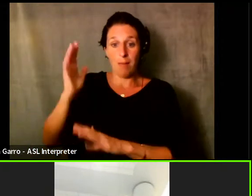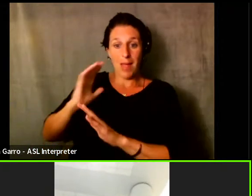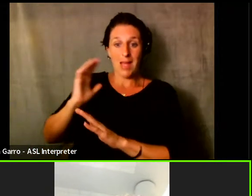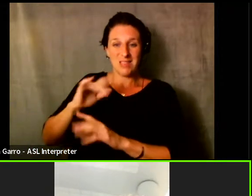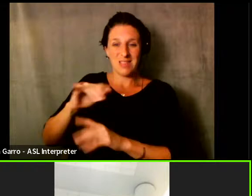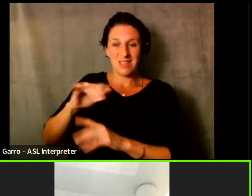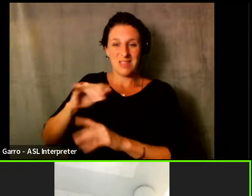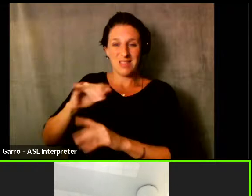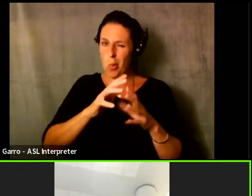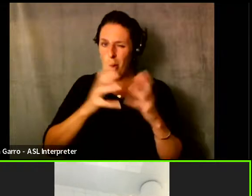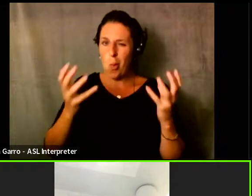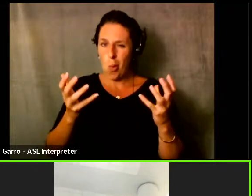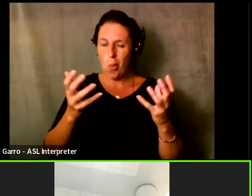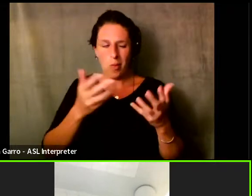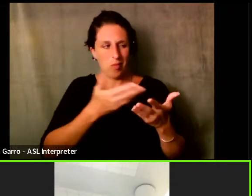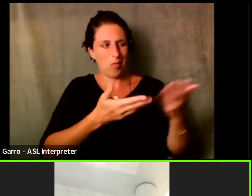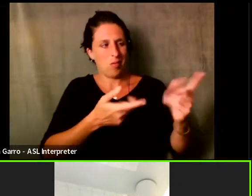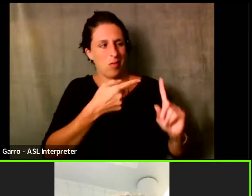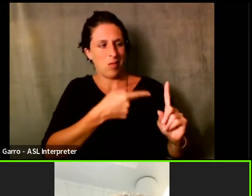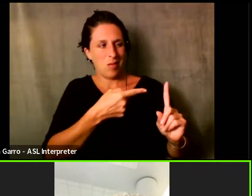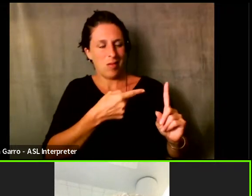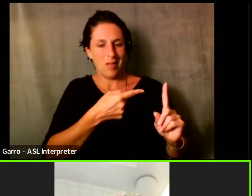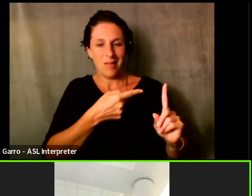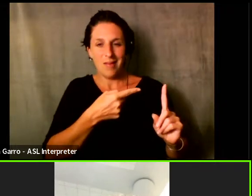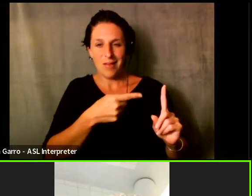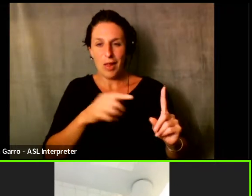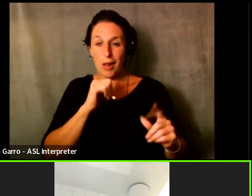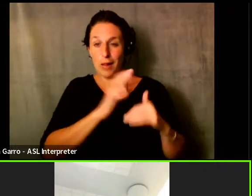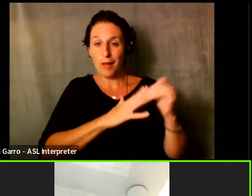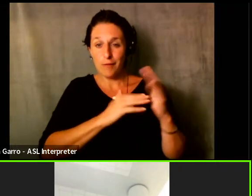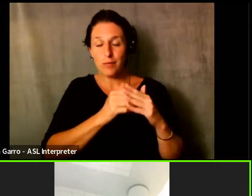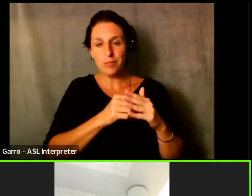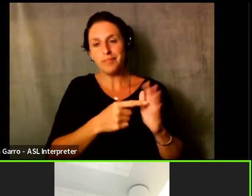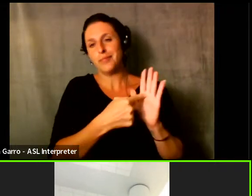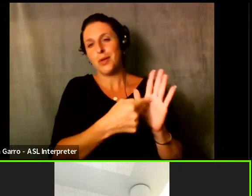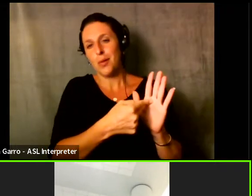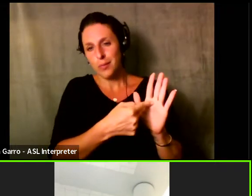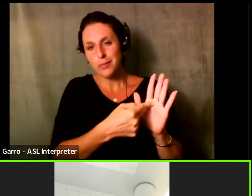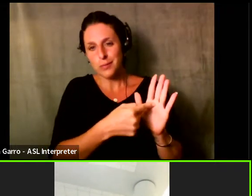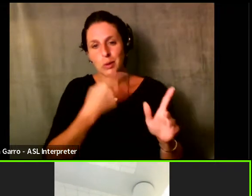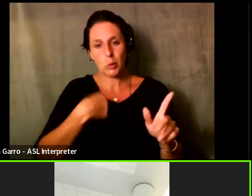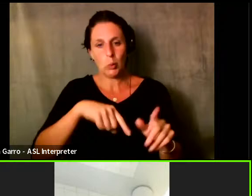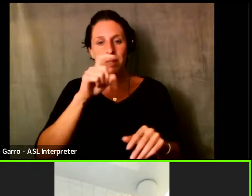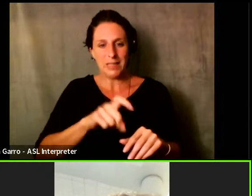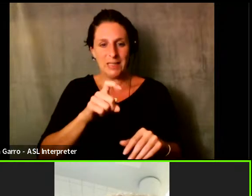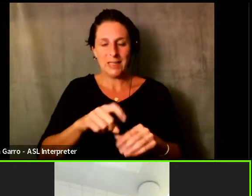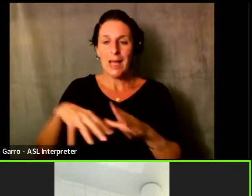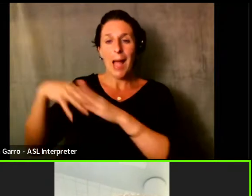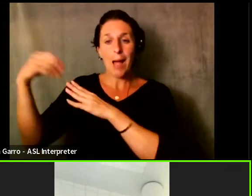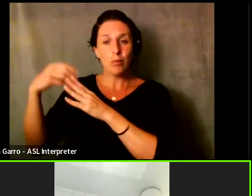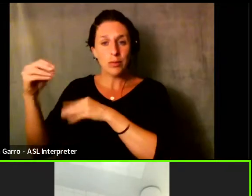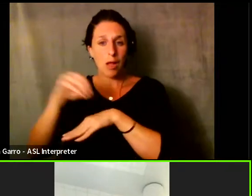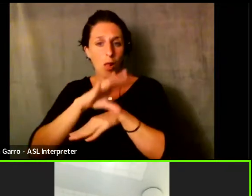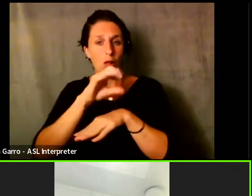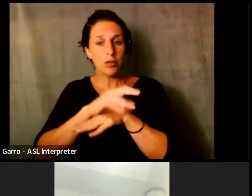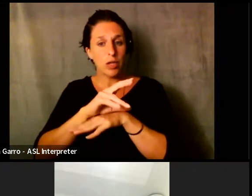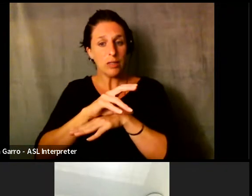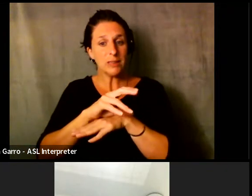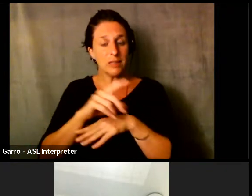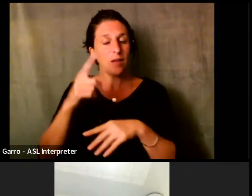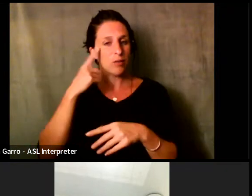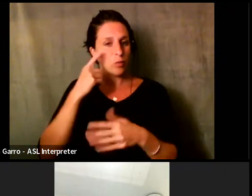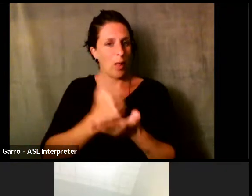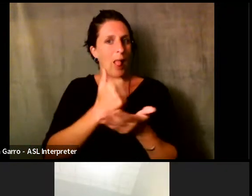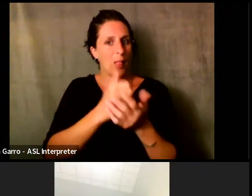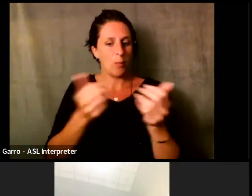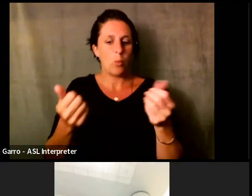discomfort really shows me that we need outside consultants to help with this extra knowledge. Thank you so much for listening. Thank you